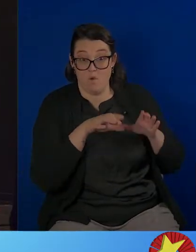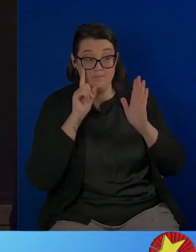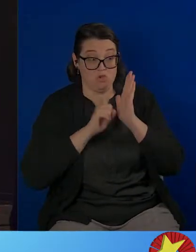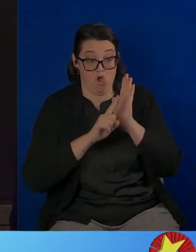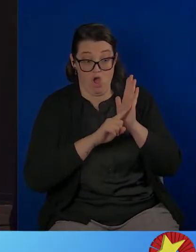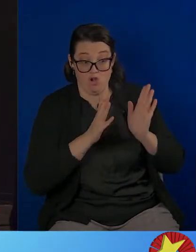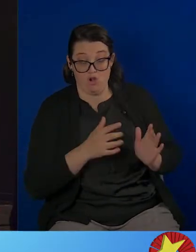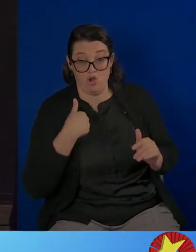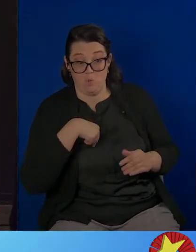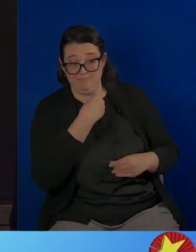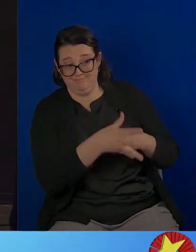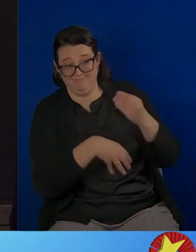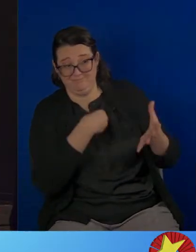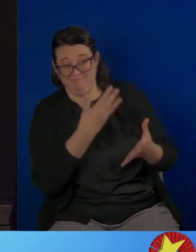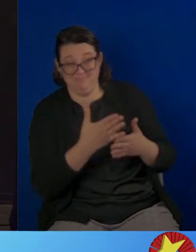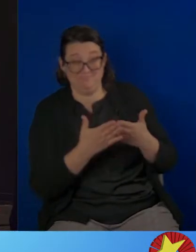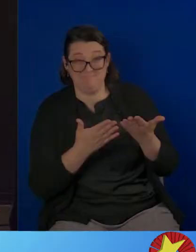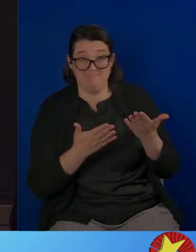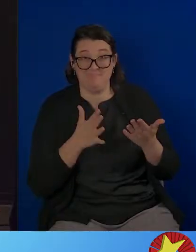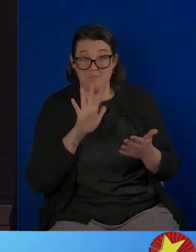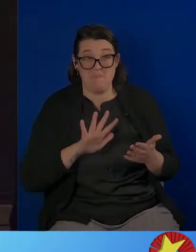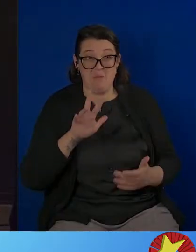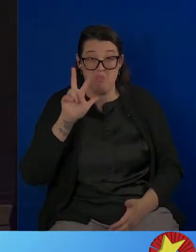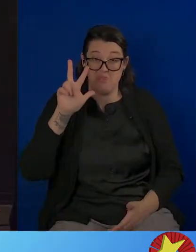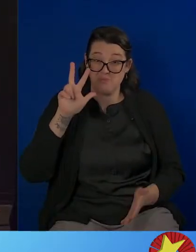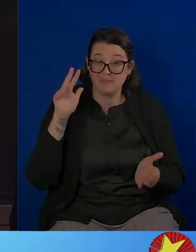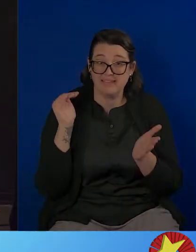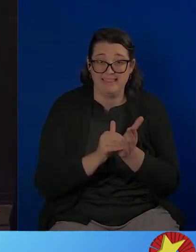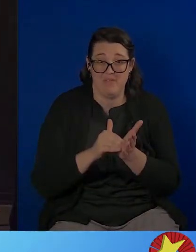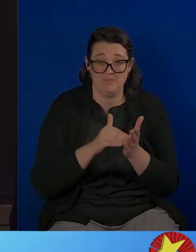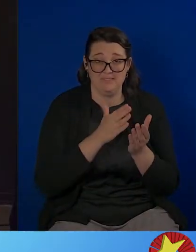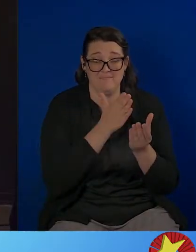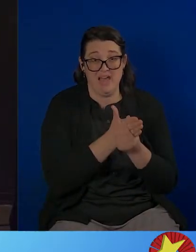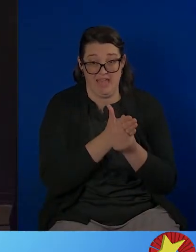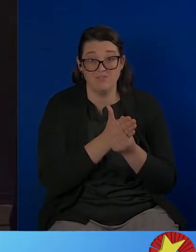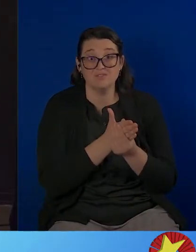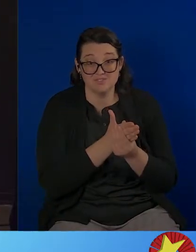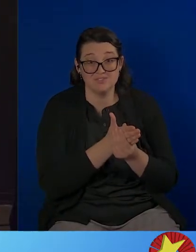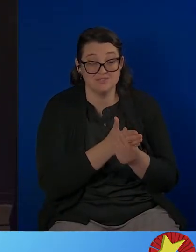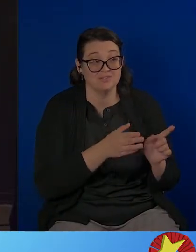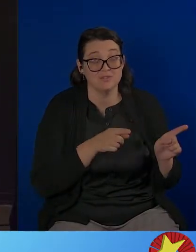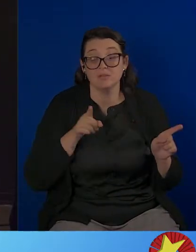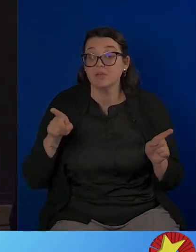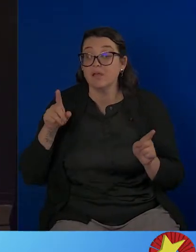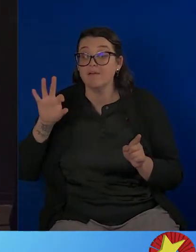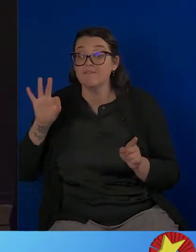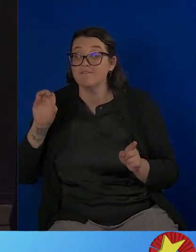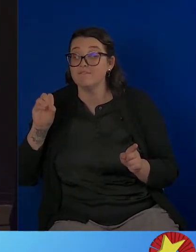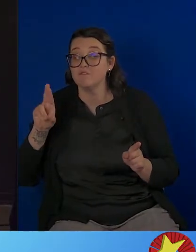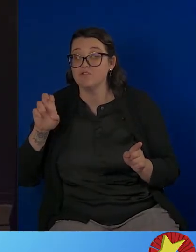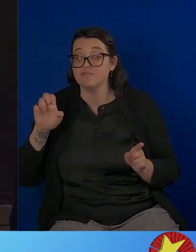provided almost 3,000 files. For the forensic auditor,